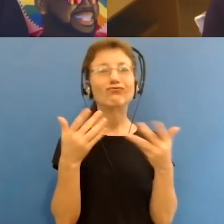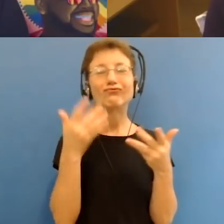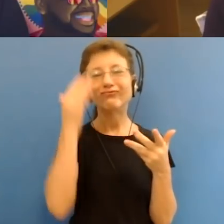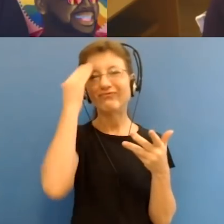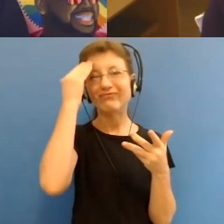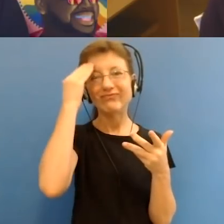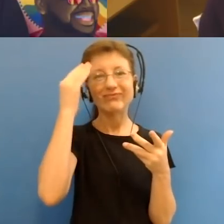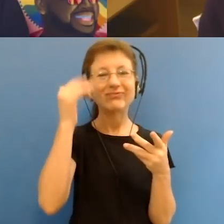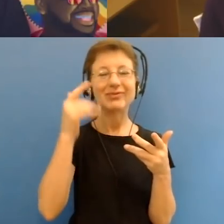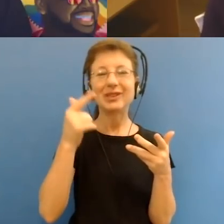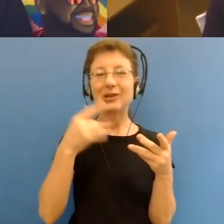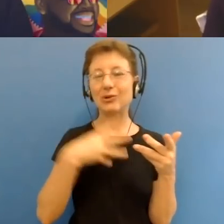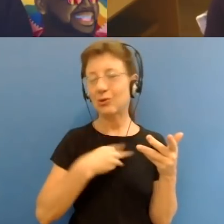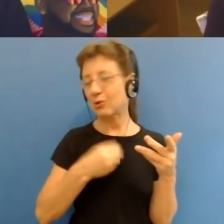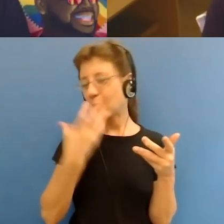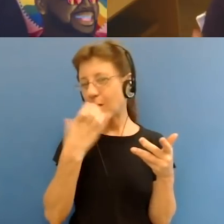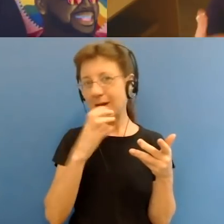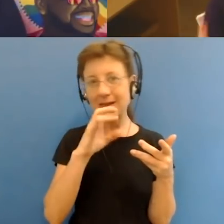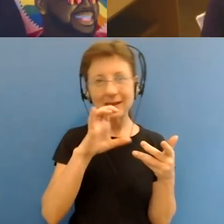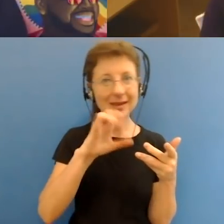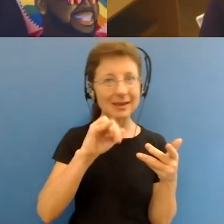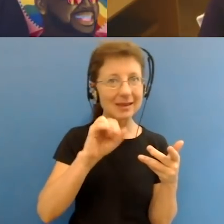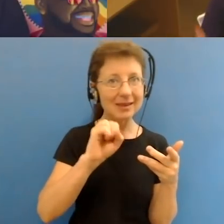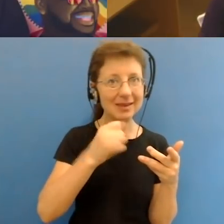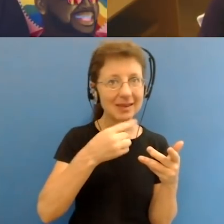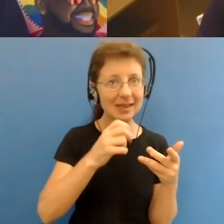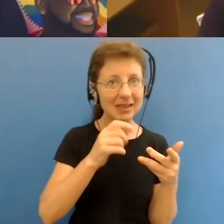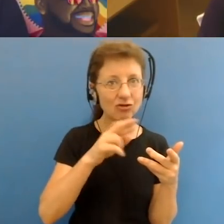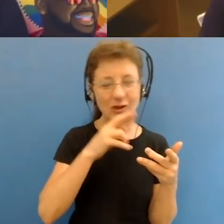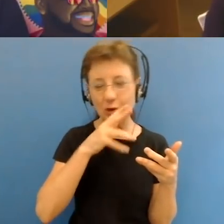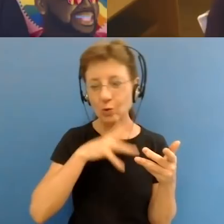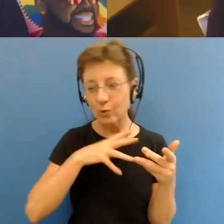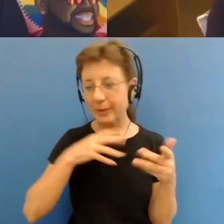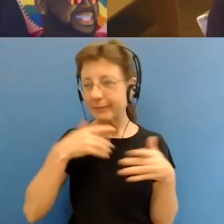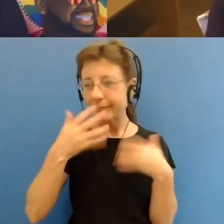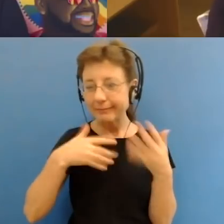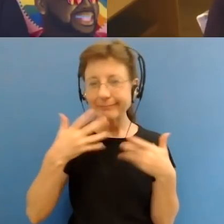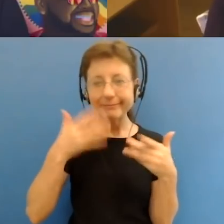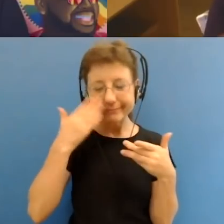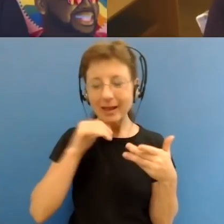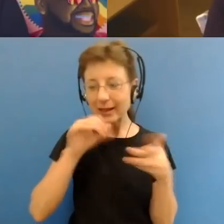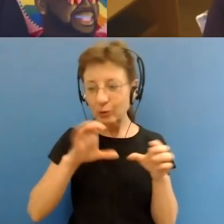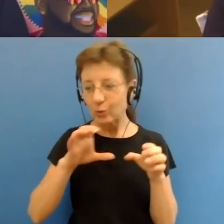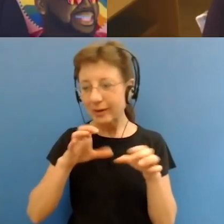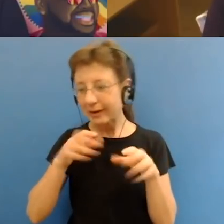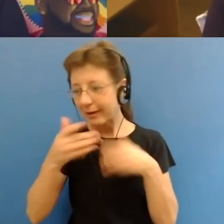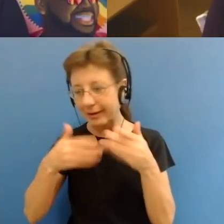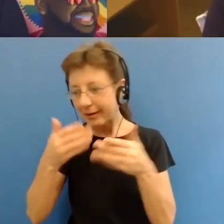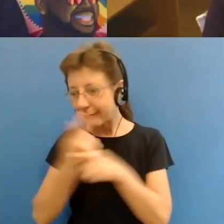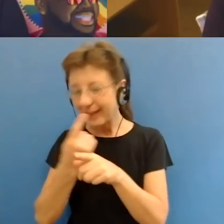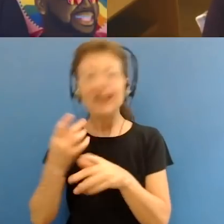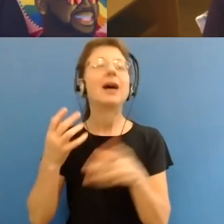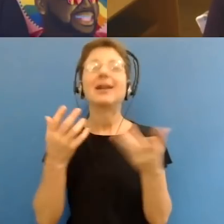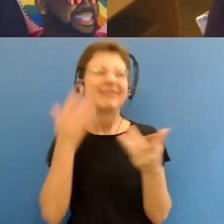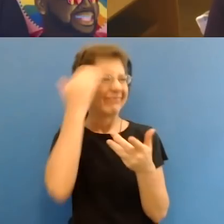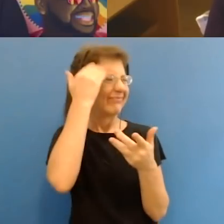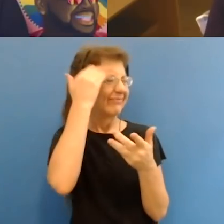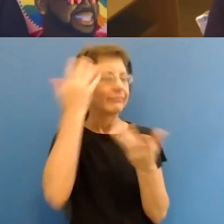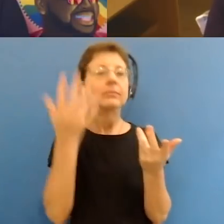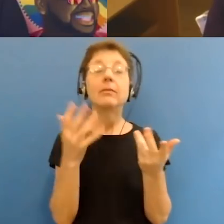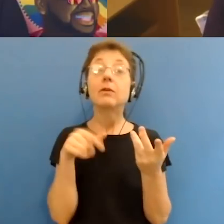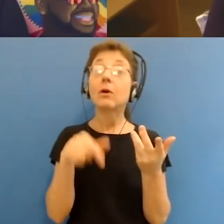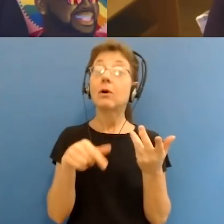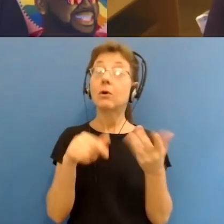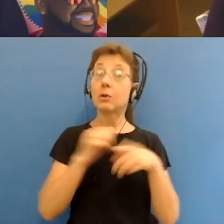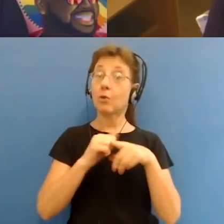white cisgender woman making, you know, not doing it well, you know, that whole, so I, the practice that